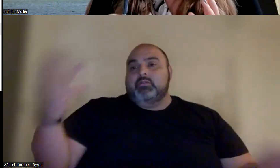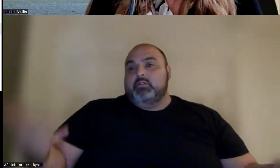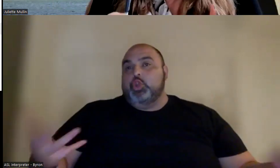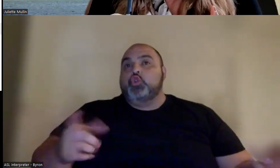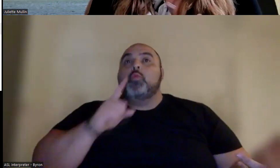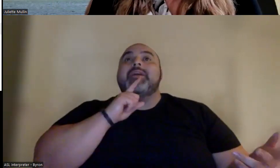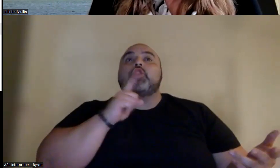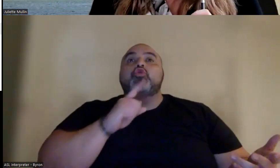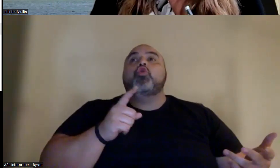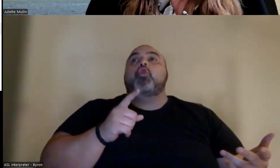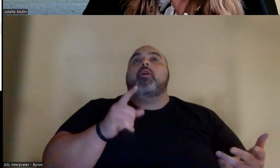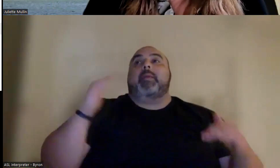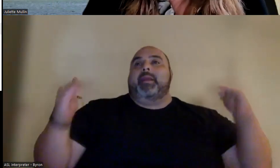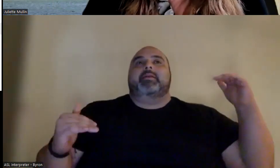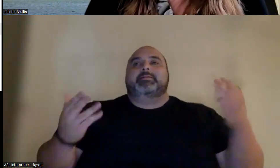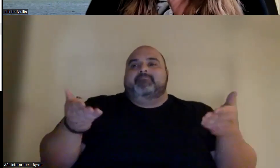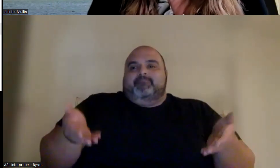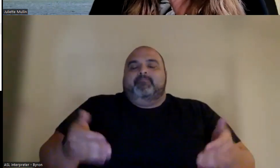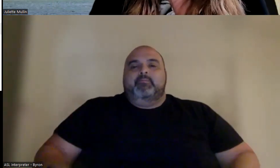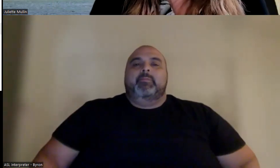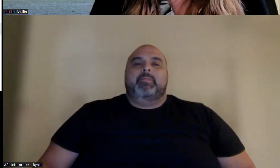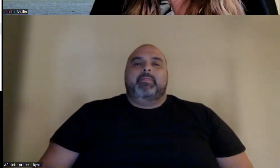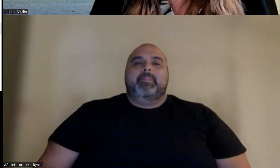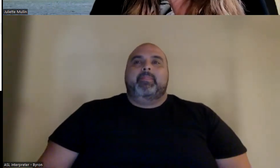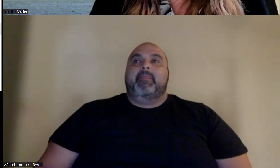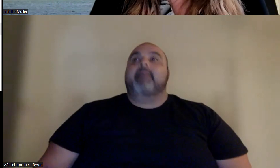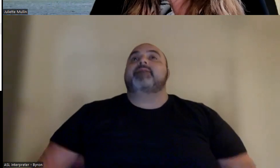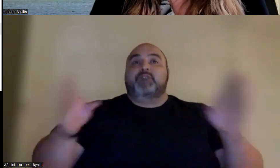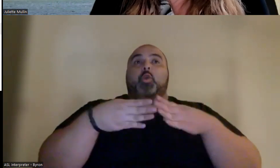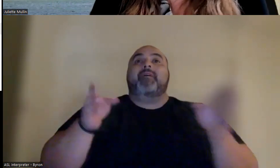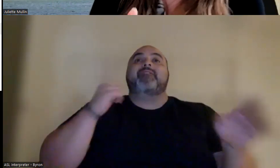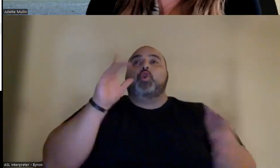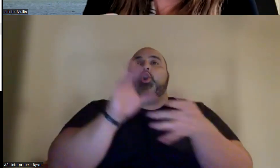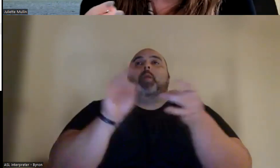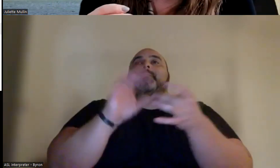ensuring that balance? I'll open it up. I'll open it